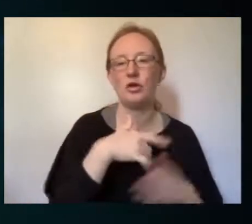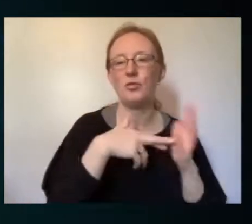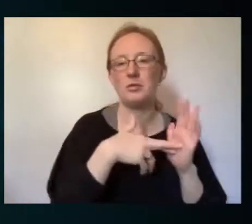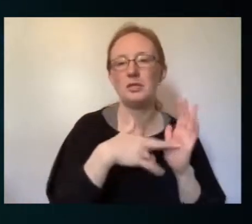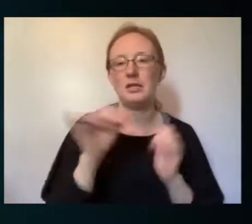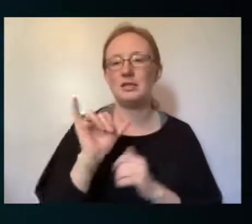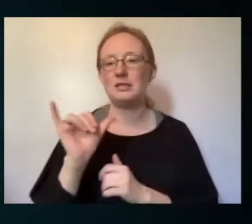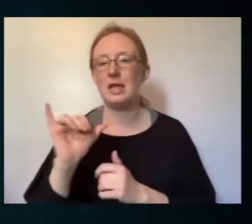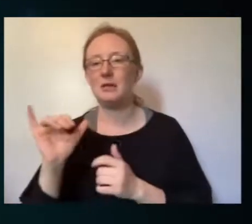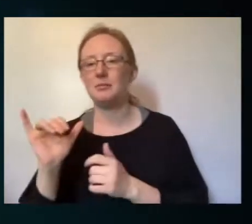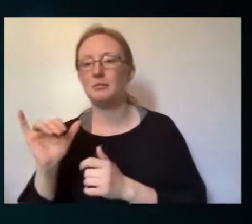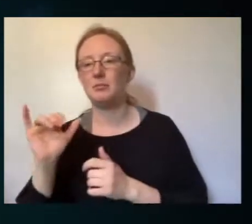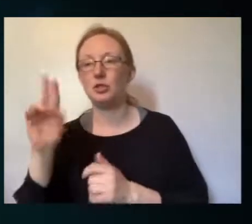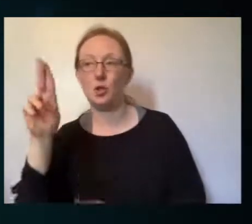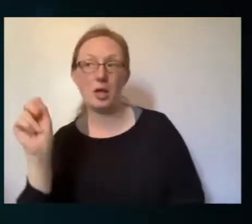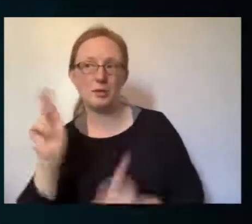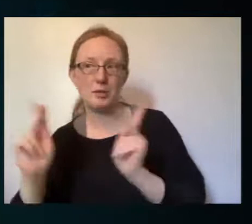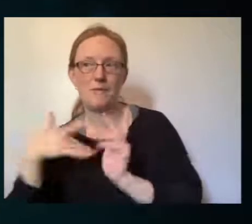US.